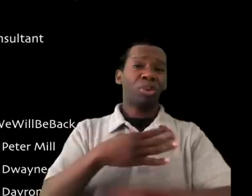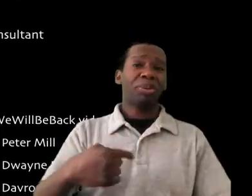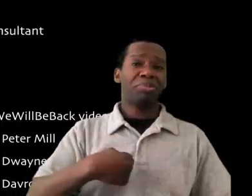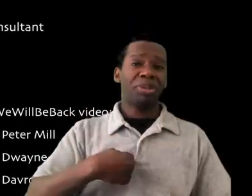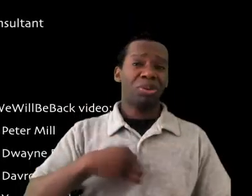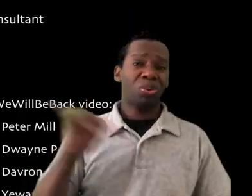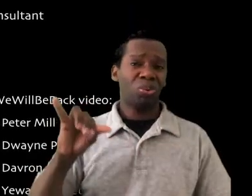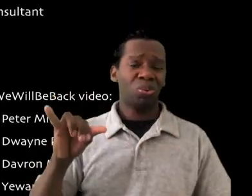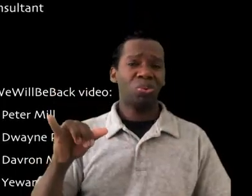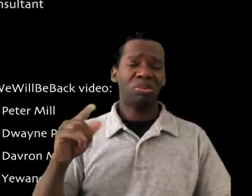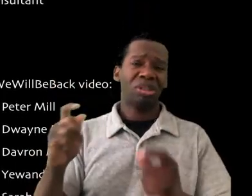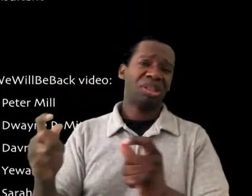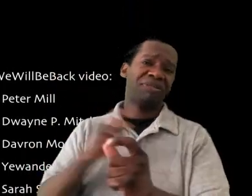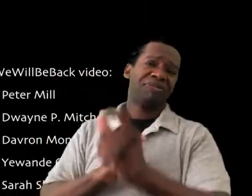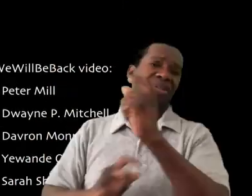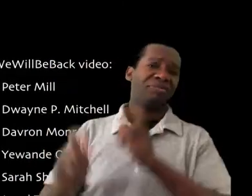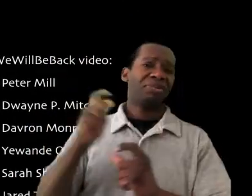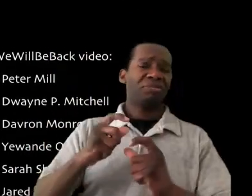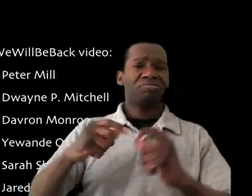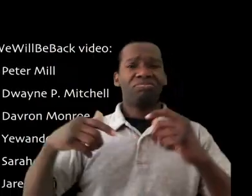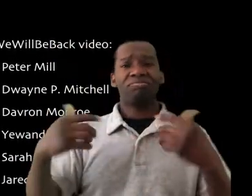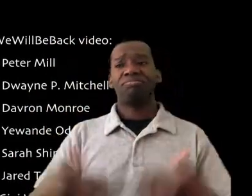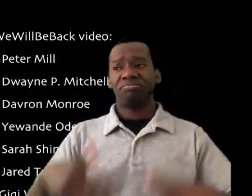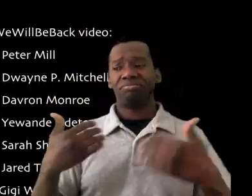path for how to do it.